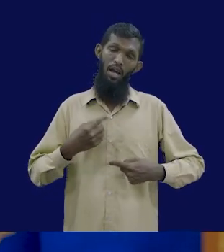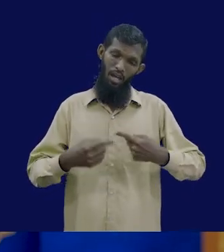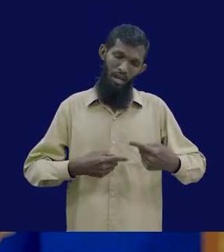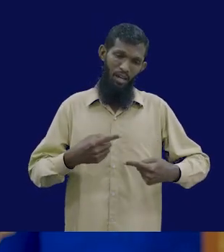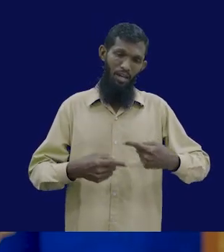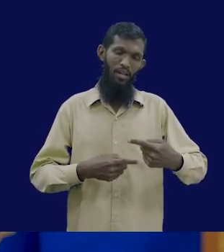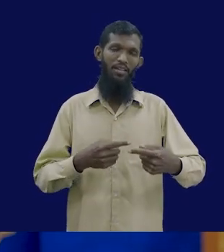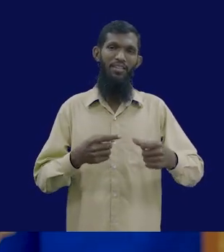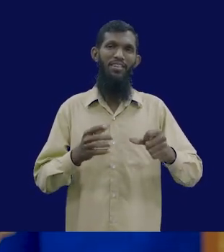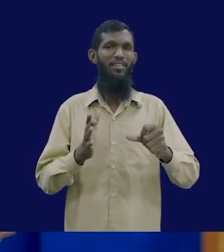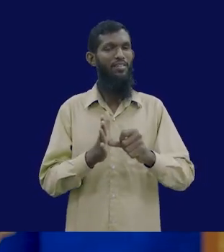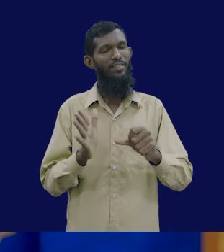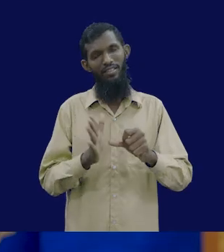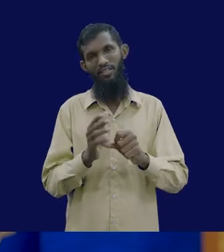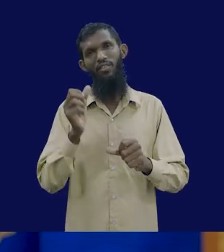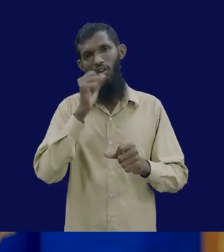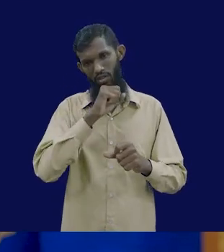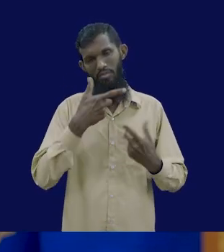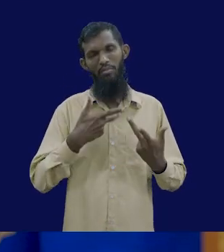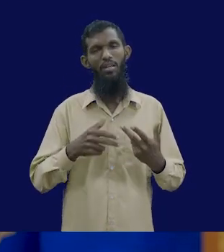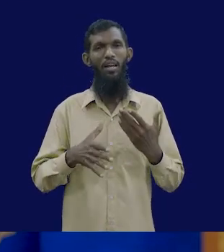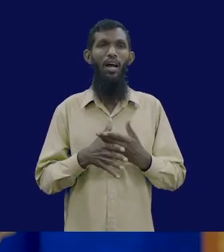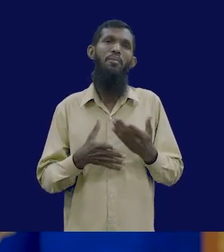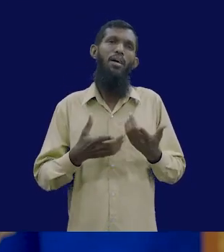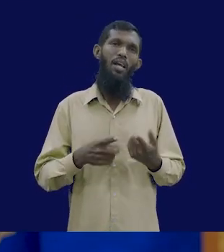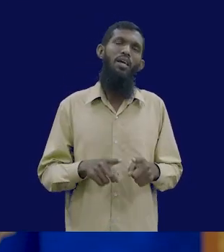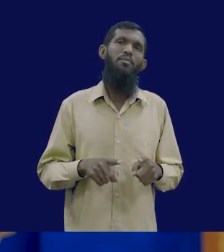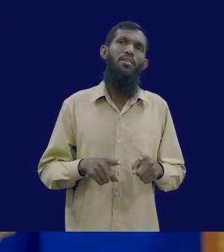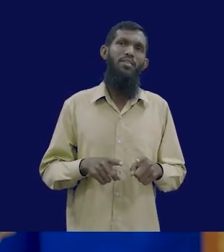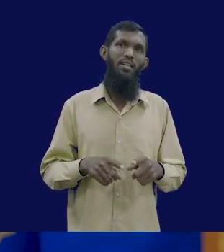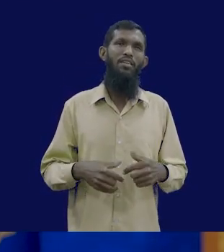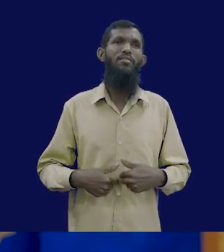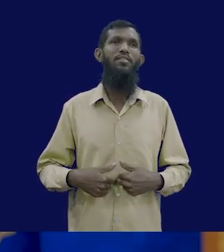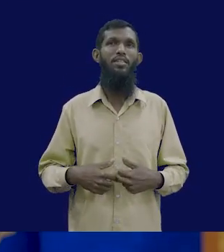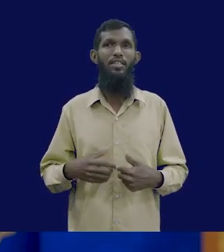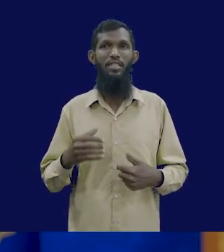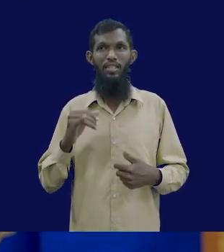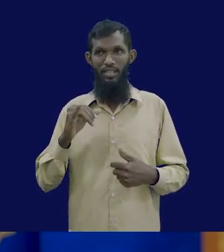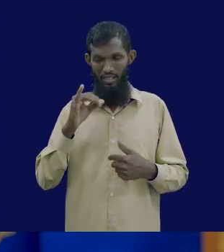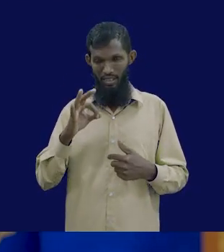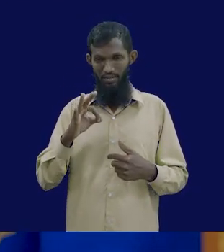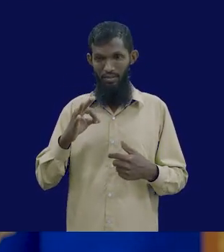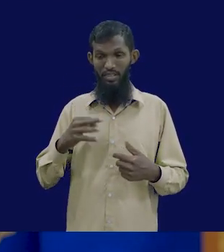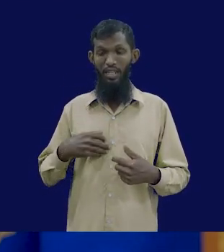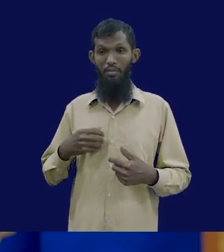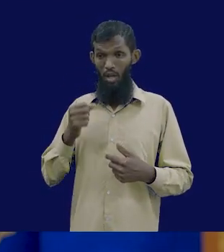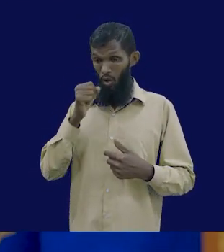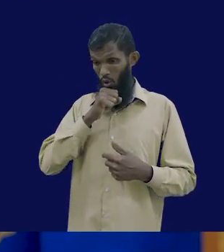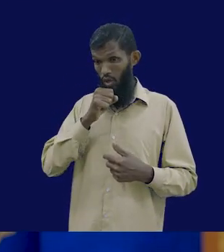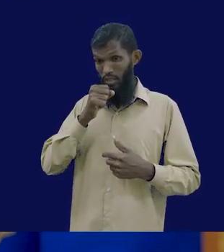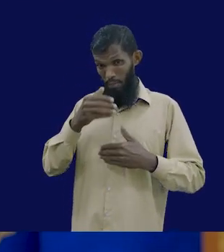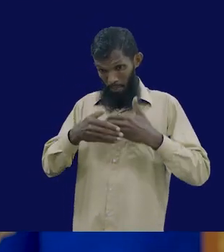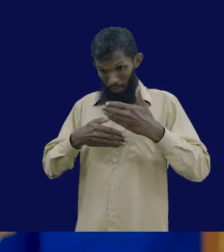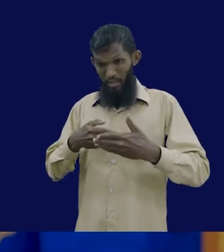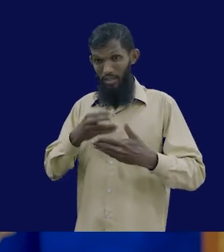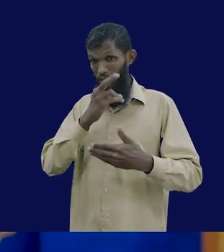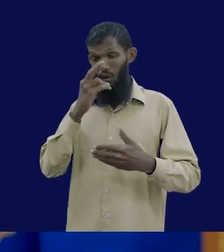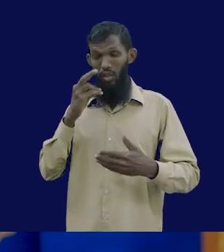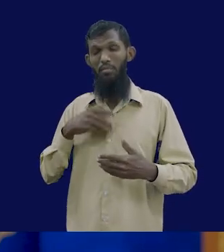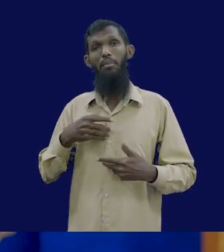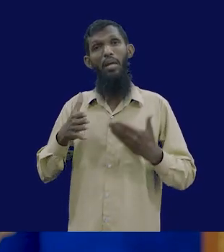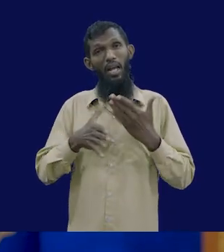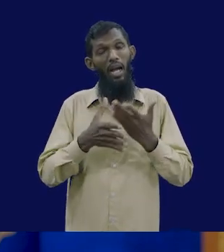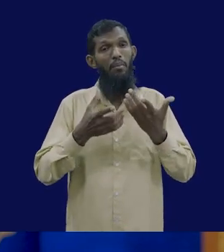might occur that will prevent us from fasting. Therefore, we must make up those fasts that we have missed. It